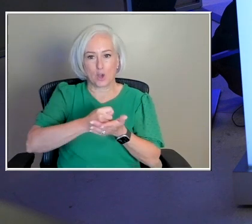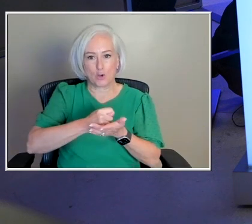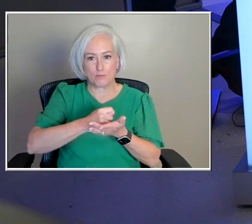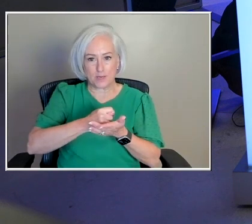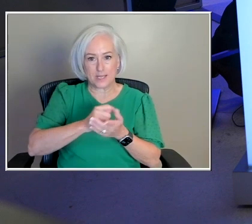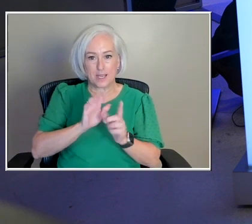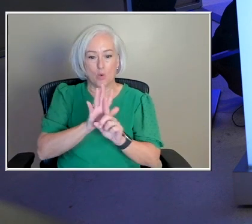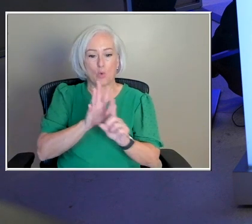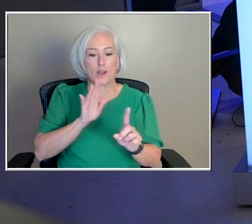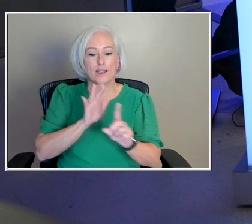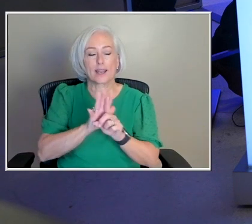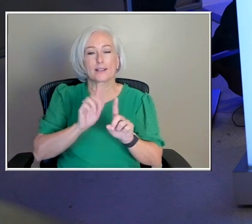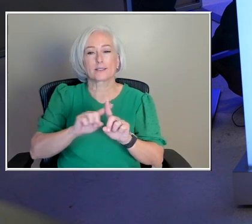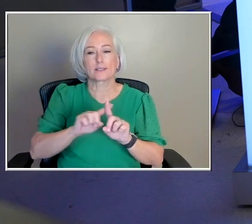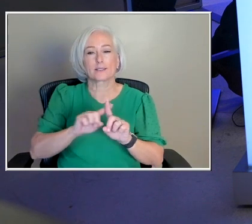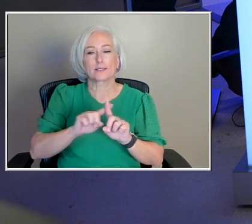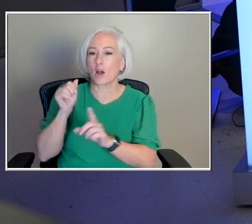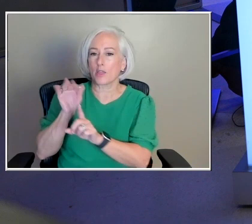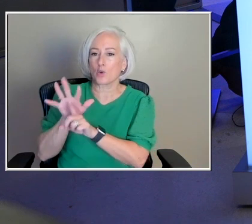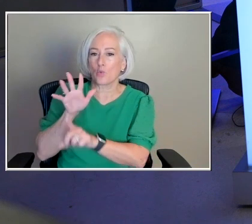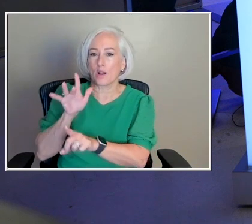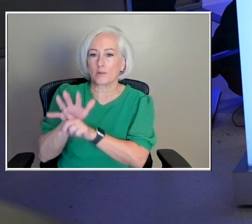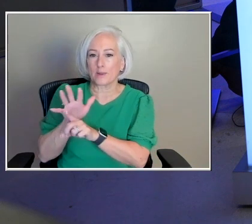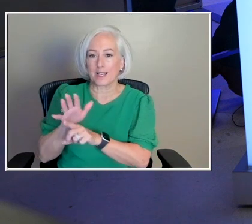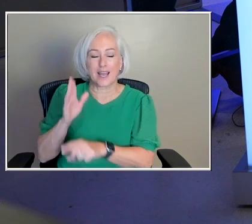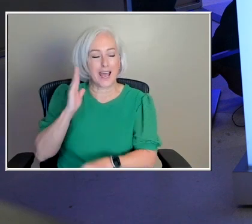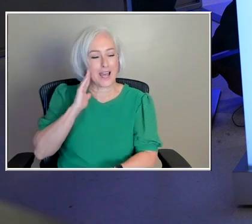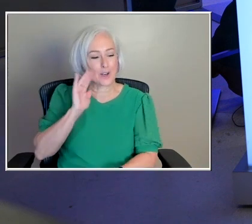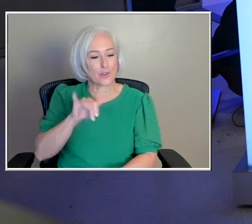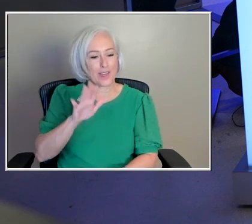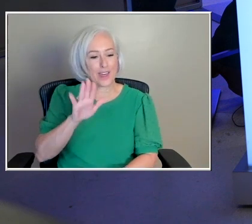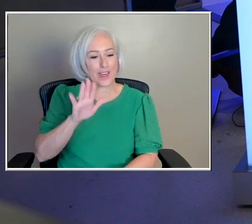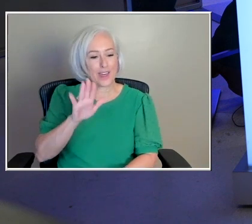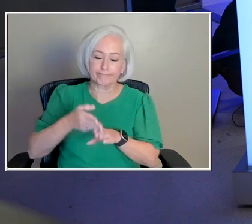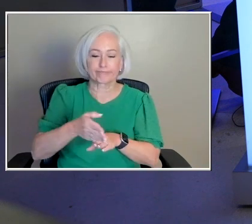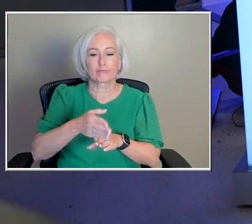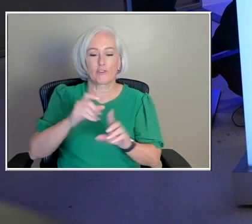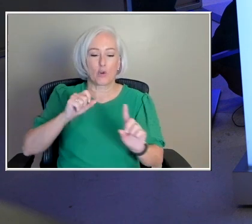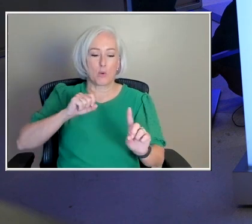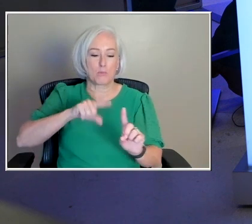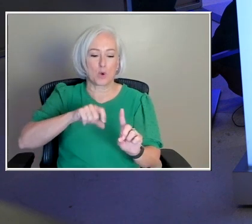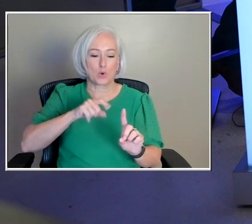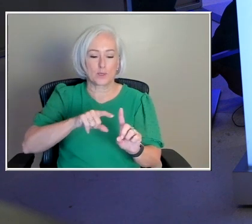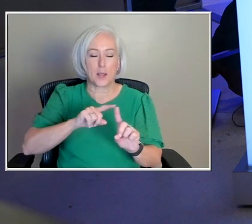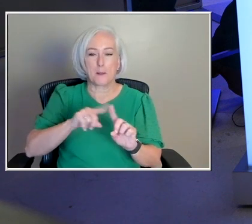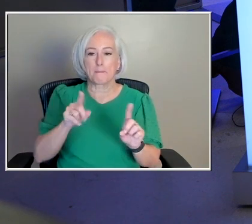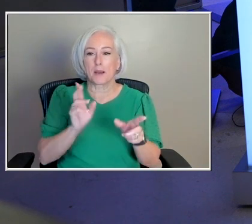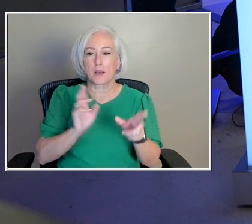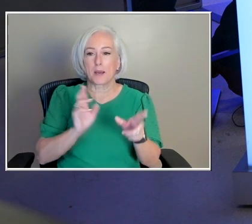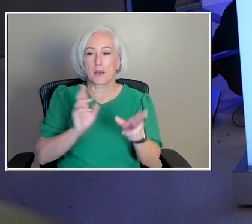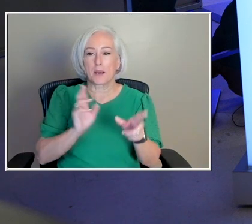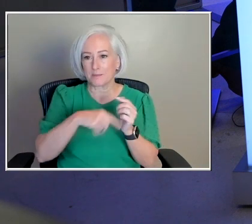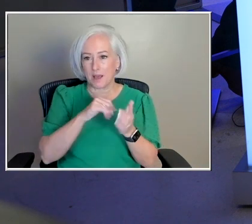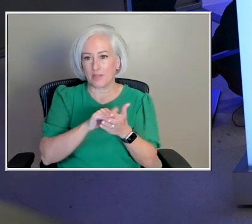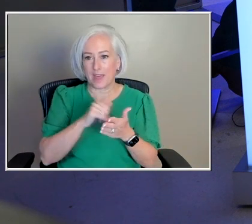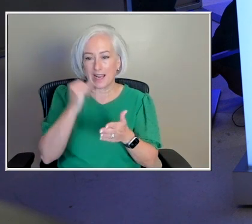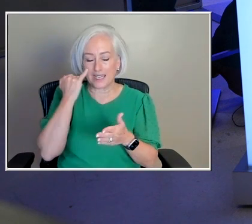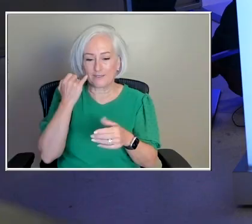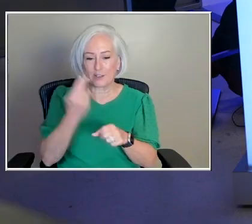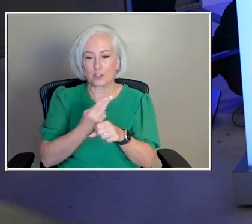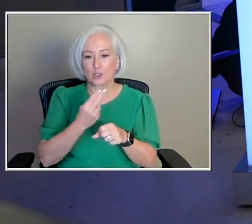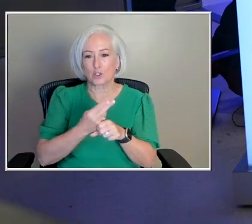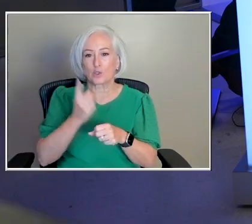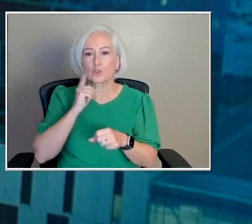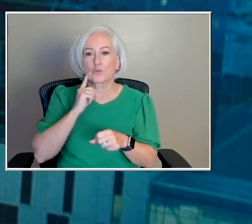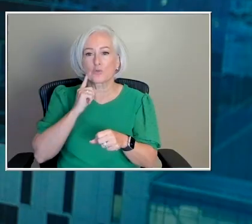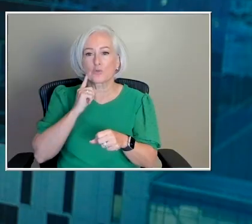And I know that's not your lane on the proton therapy side, and people ask a lot about if it's used for breast cancer, and it is in some cases, but what can you tell us?